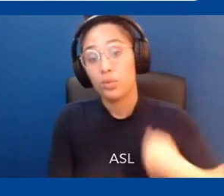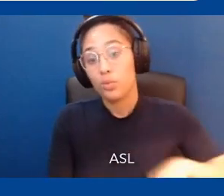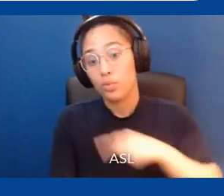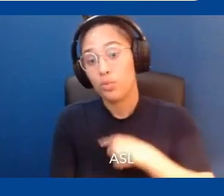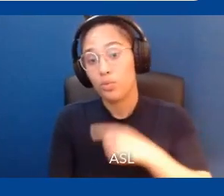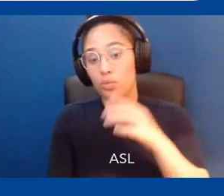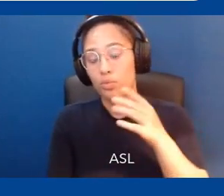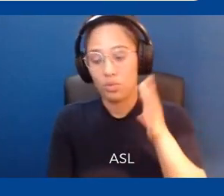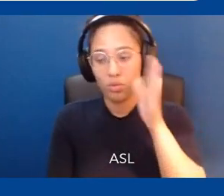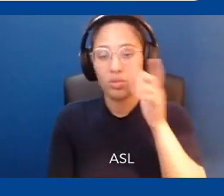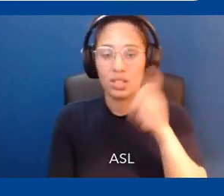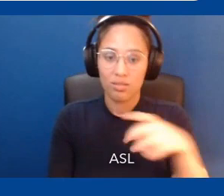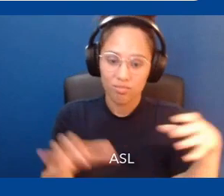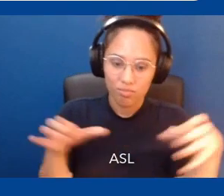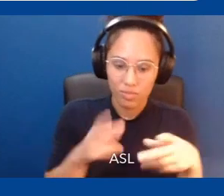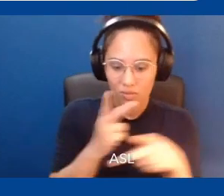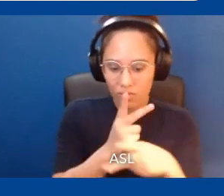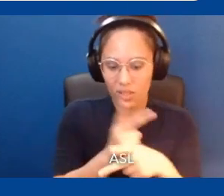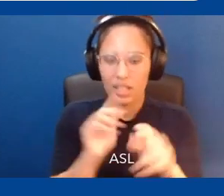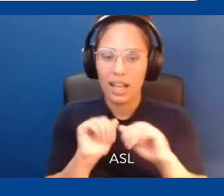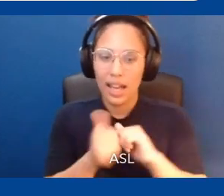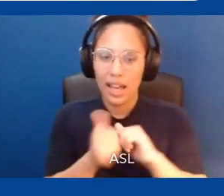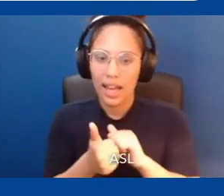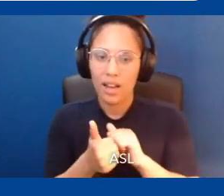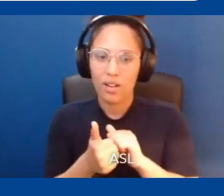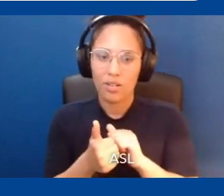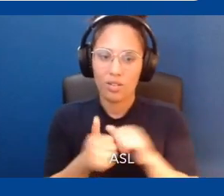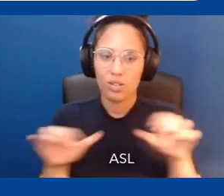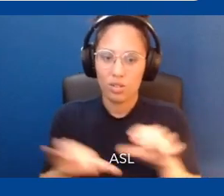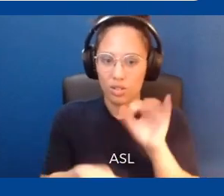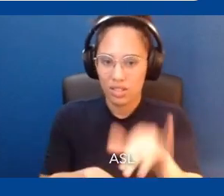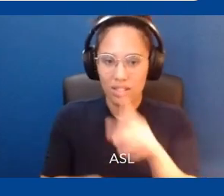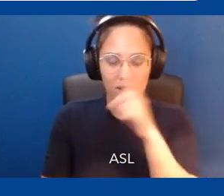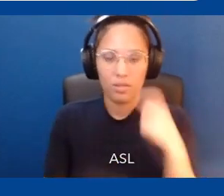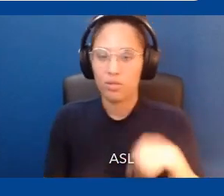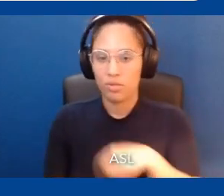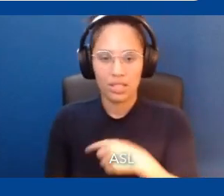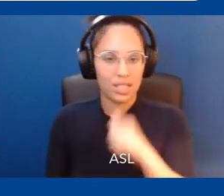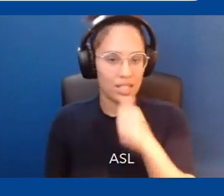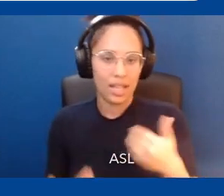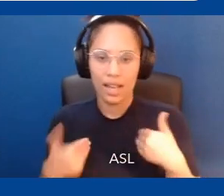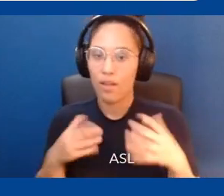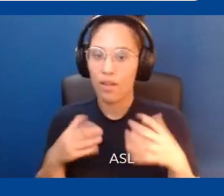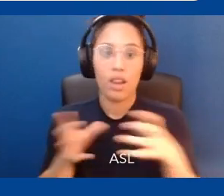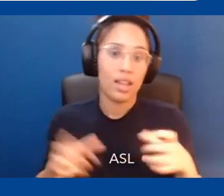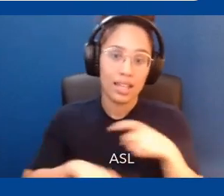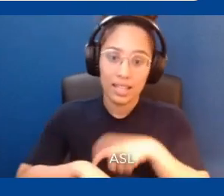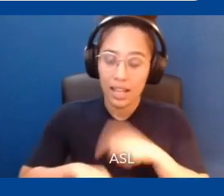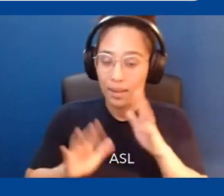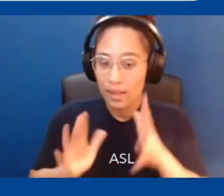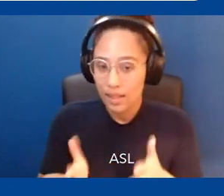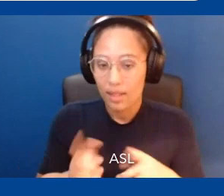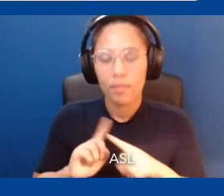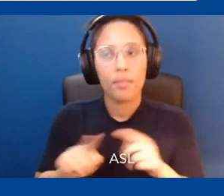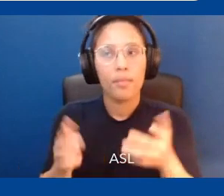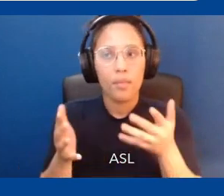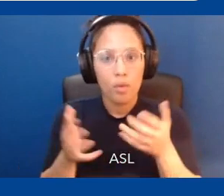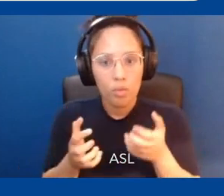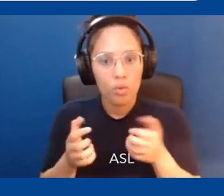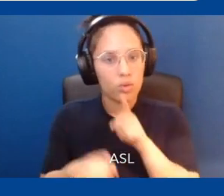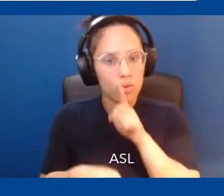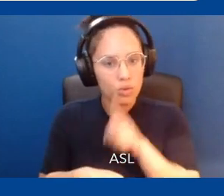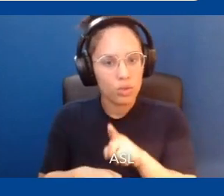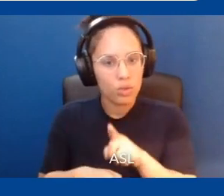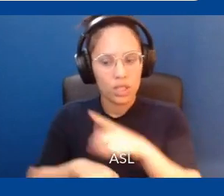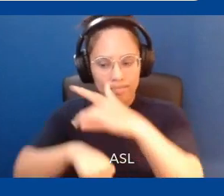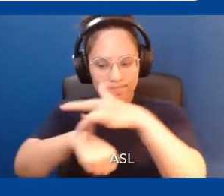But we don't have a ton of time left, and I want to make sure that we're able to touch upon anything that you all want to talk about. I